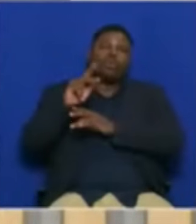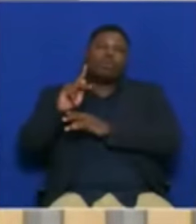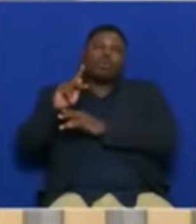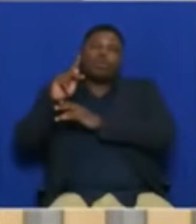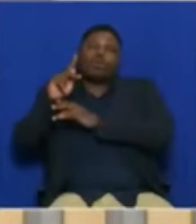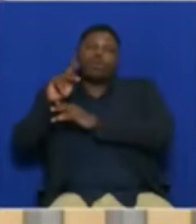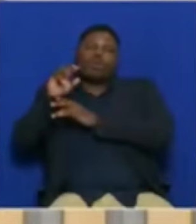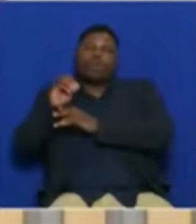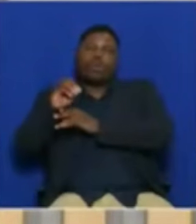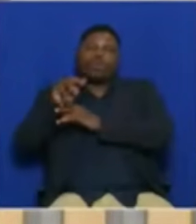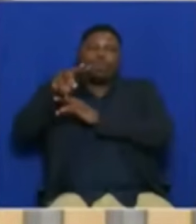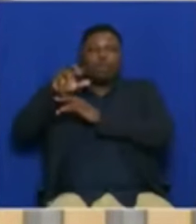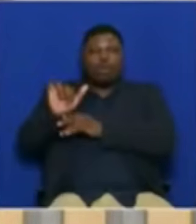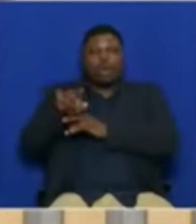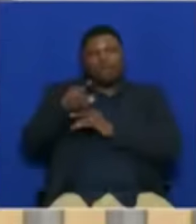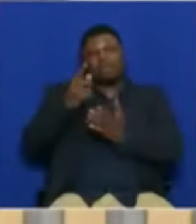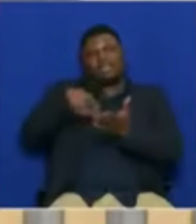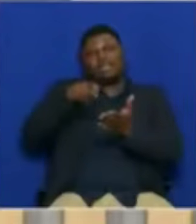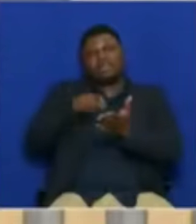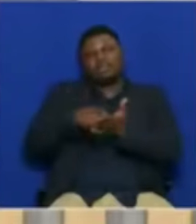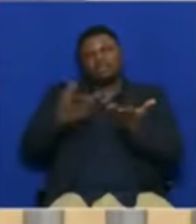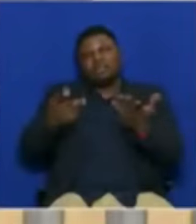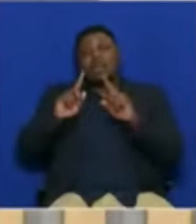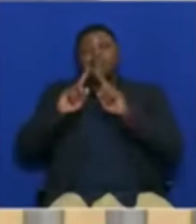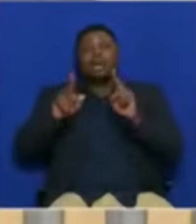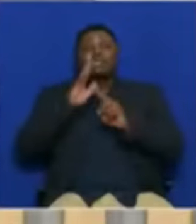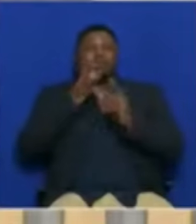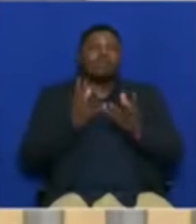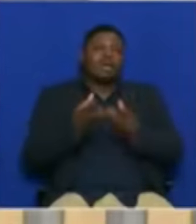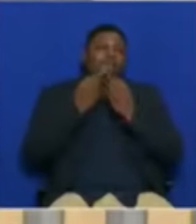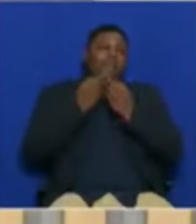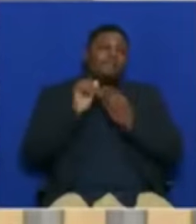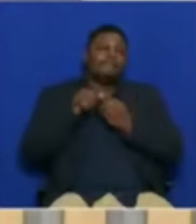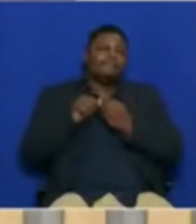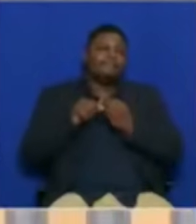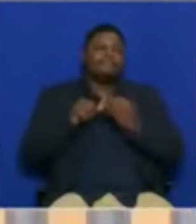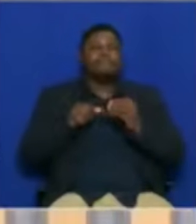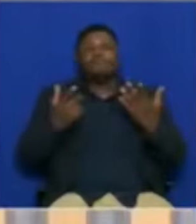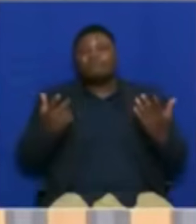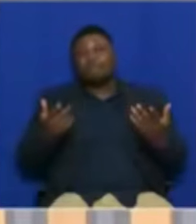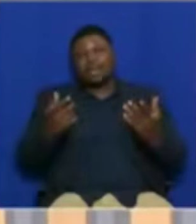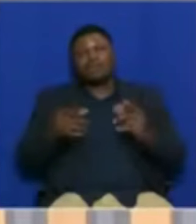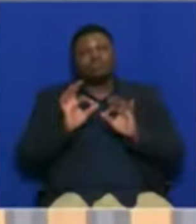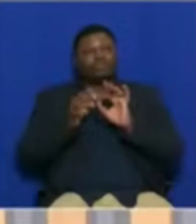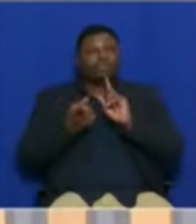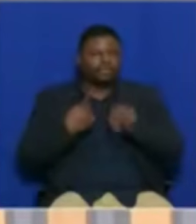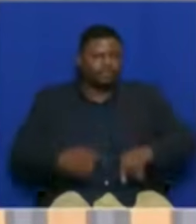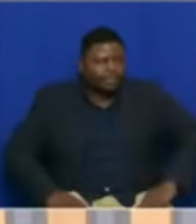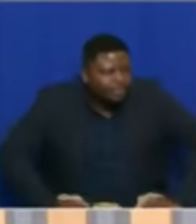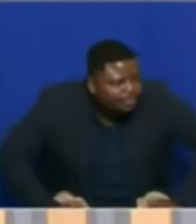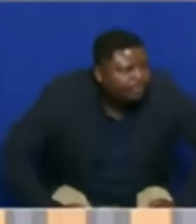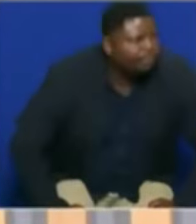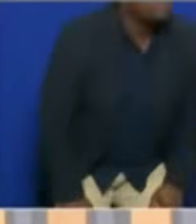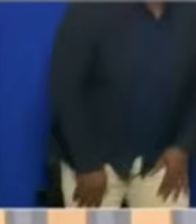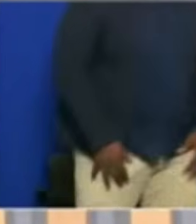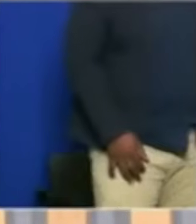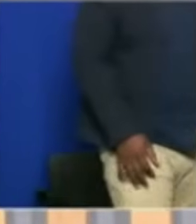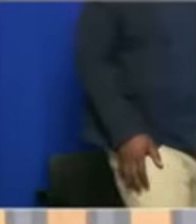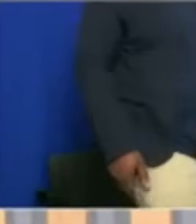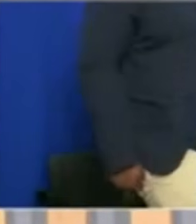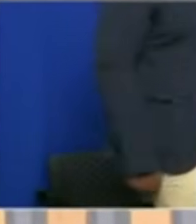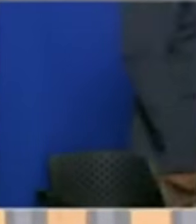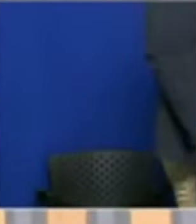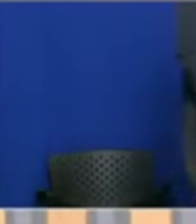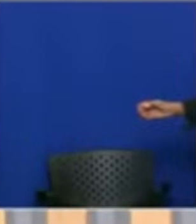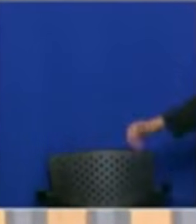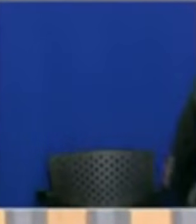You may find Major General. No. We've seen those kind of letters. We've been through enough SEPS documents